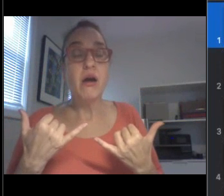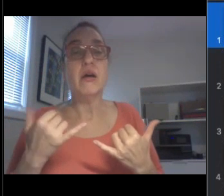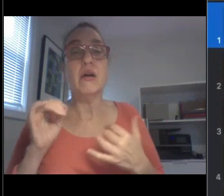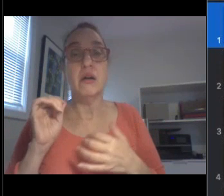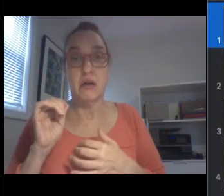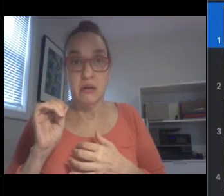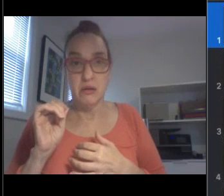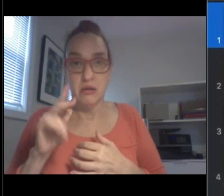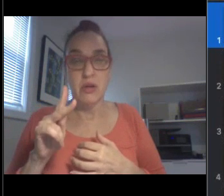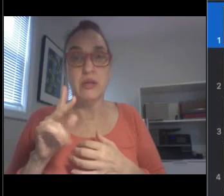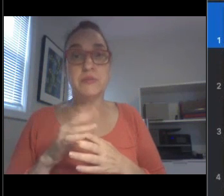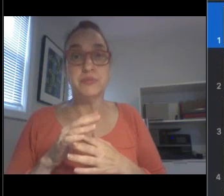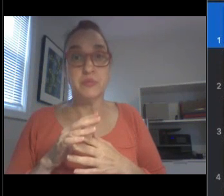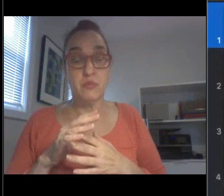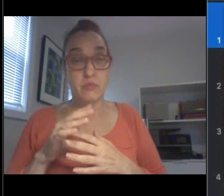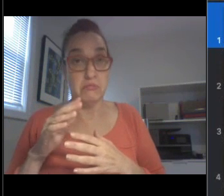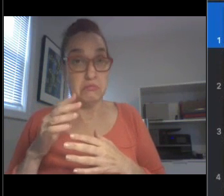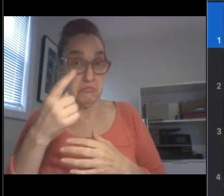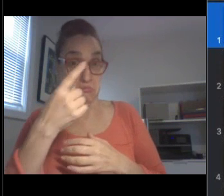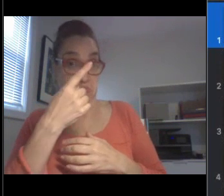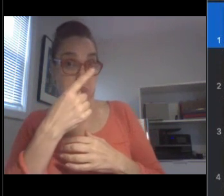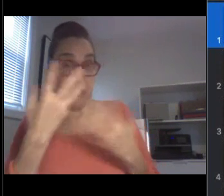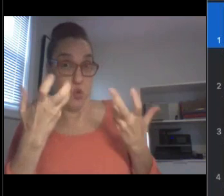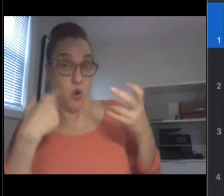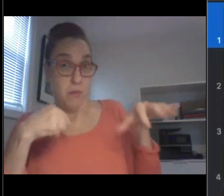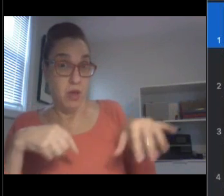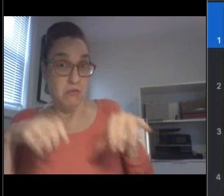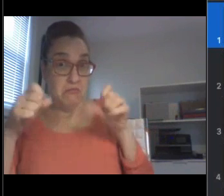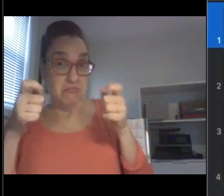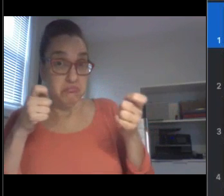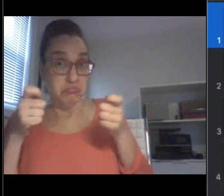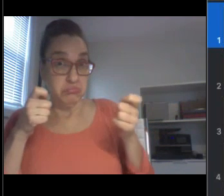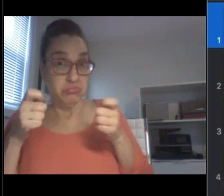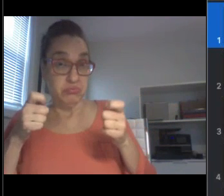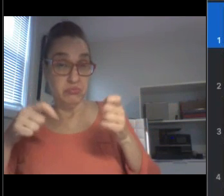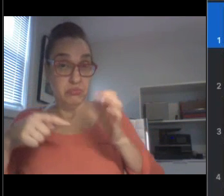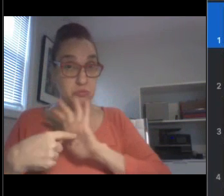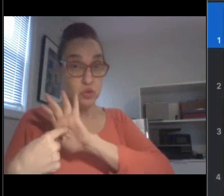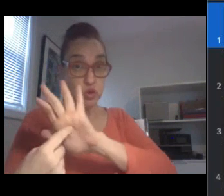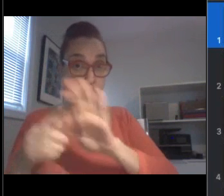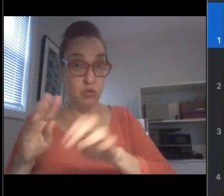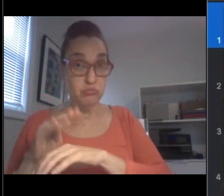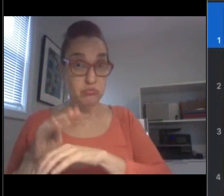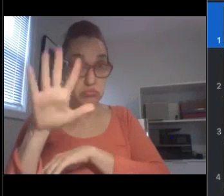So as a backup, I can run them from my computer if you like, Jamal. We'll just need verbal prompting from you.